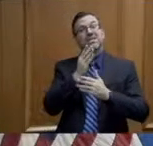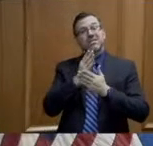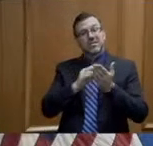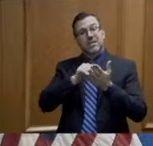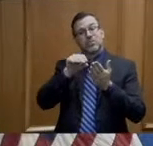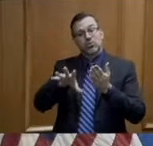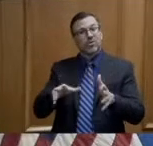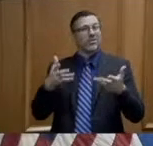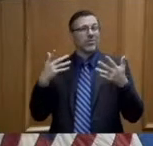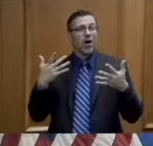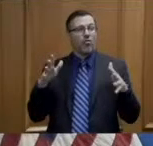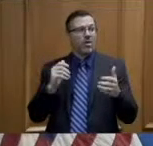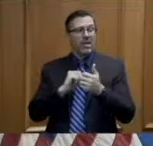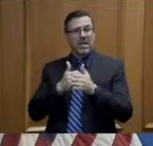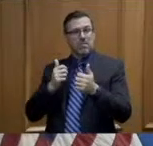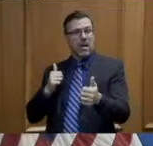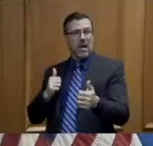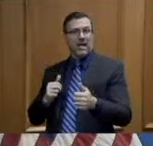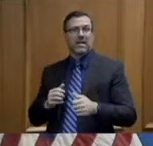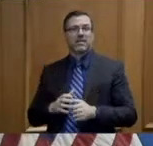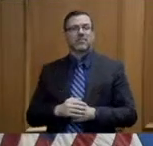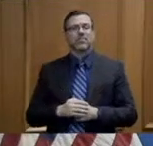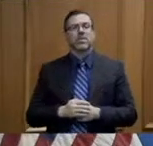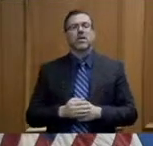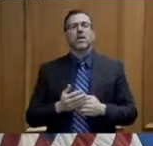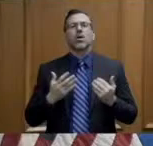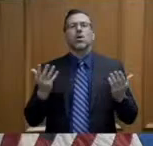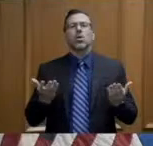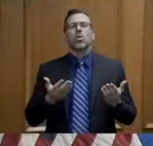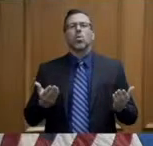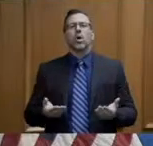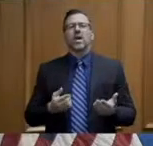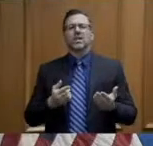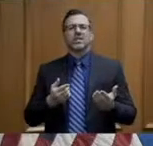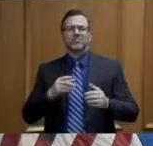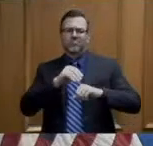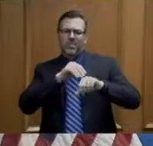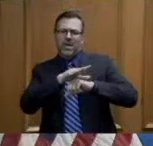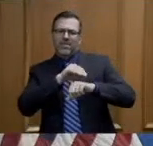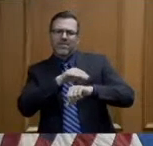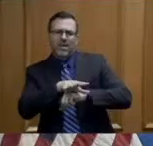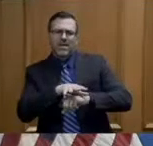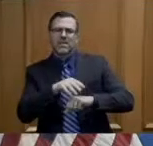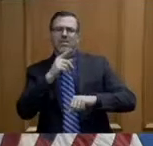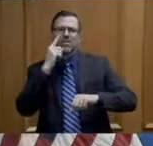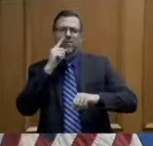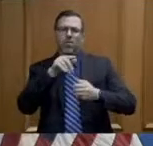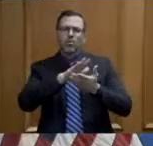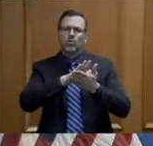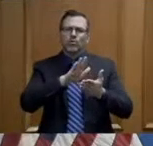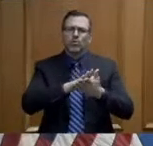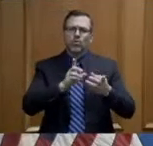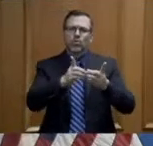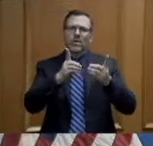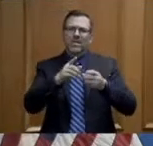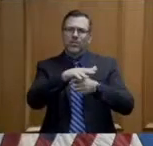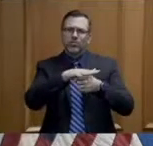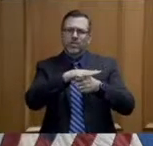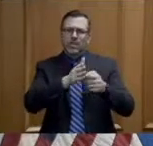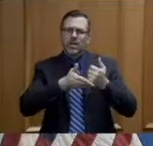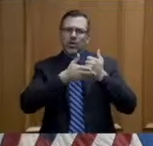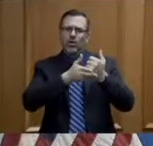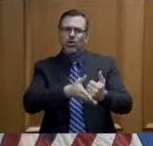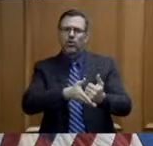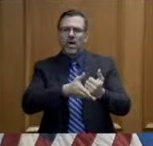behind. So what recommendations will the state give school districts about how they can help students to catch